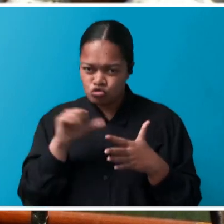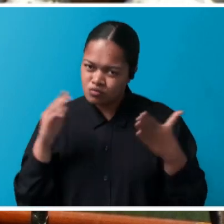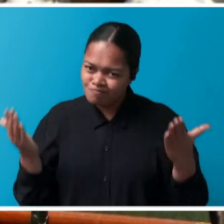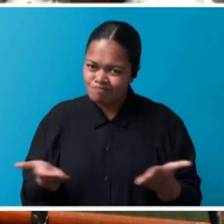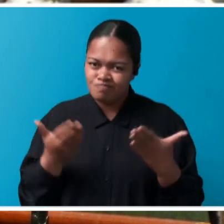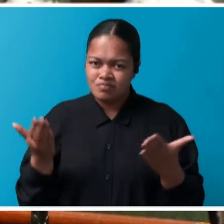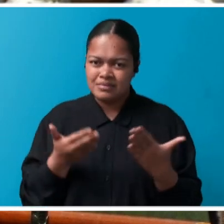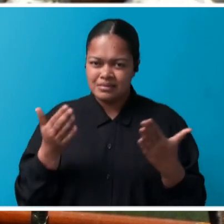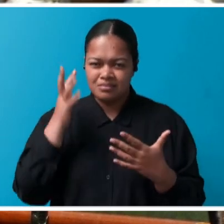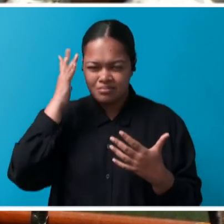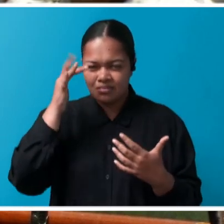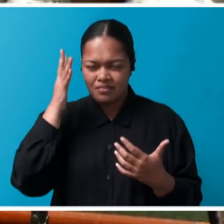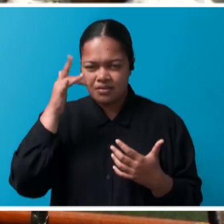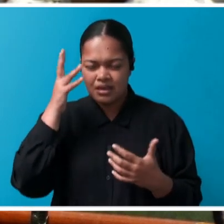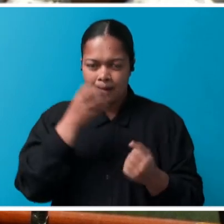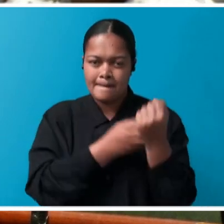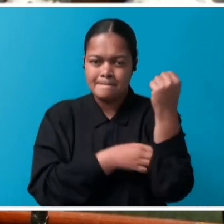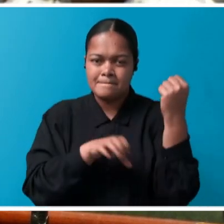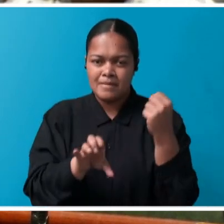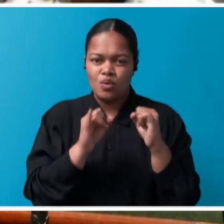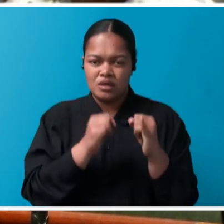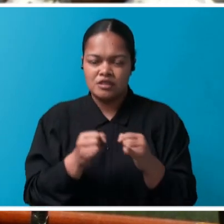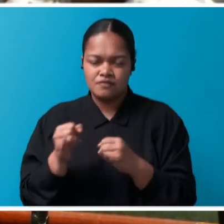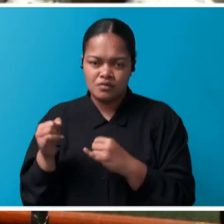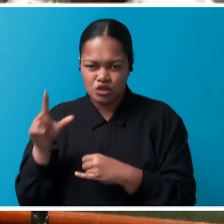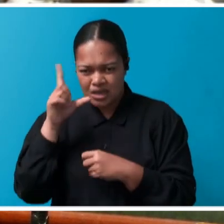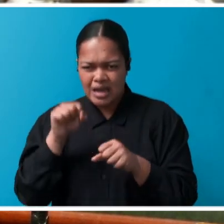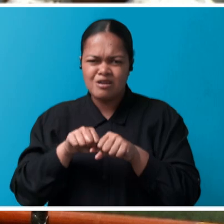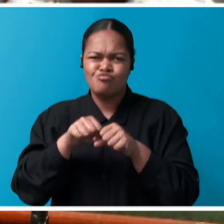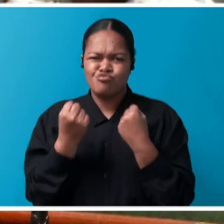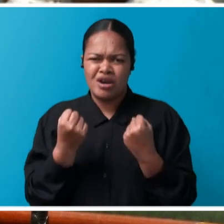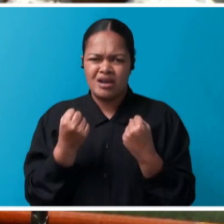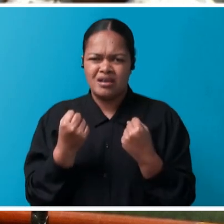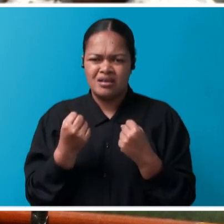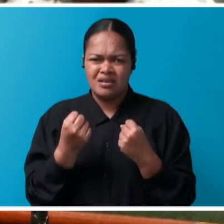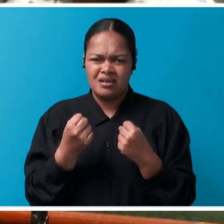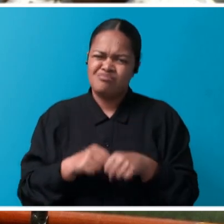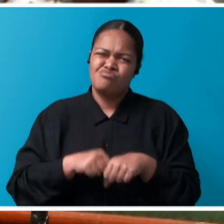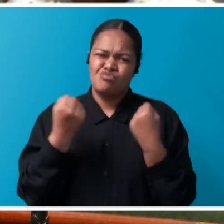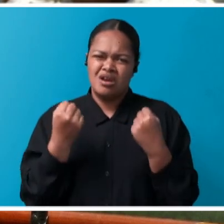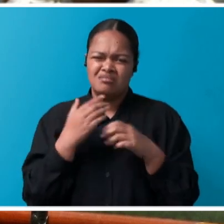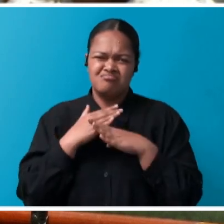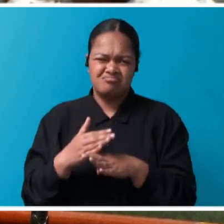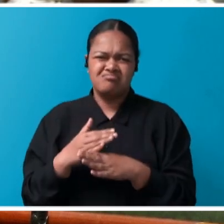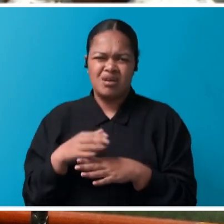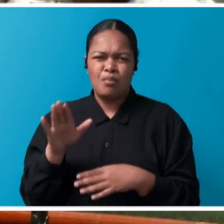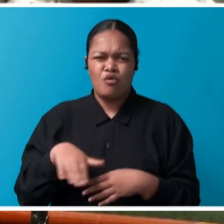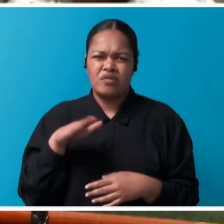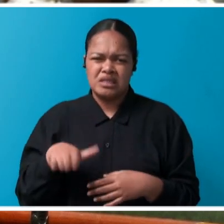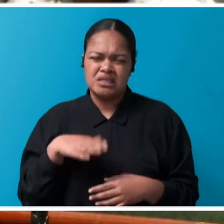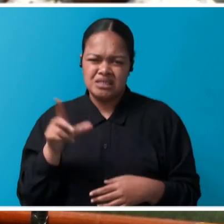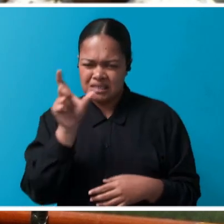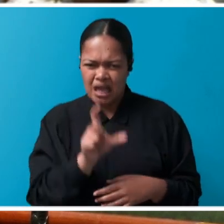thinking, empower individuals, and can break the cycle of poverty. Education is a shared